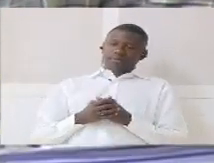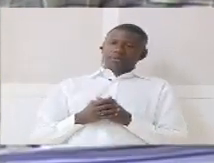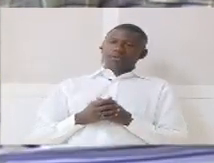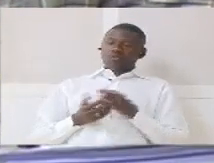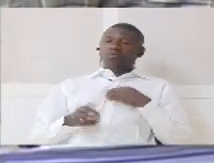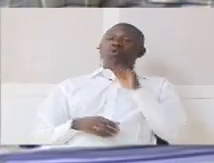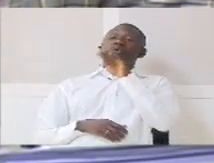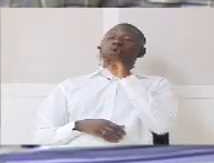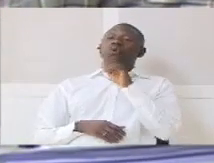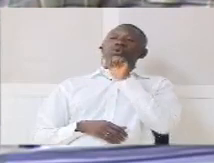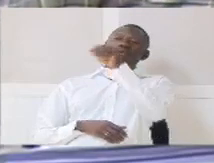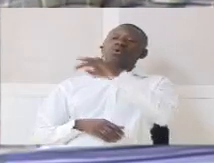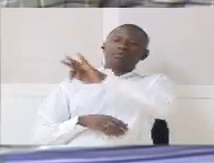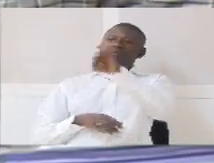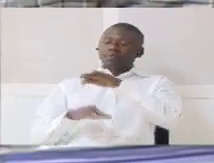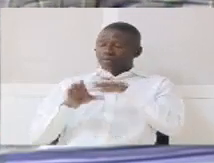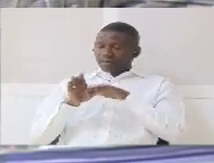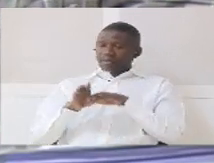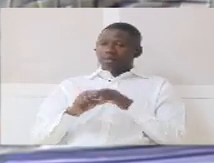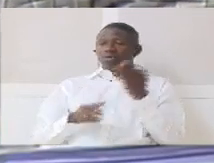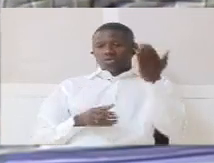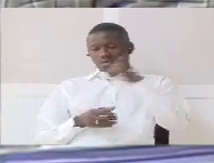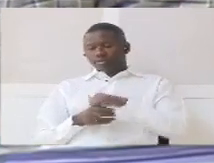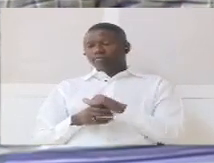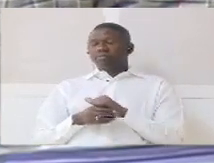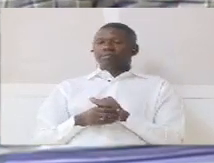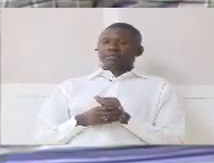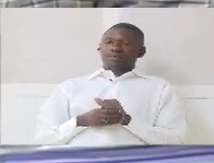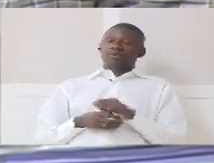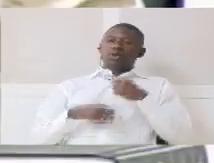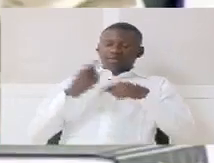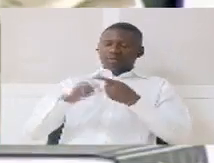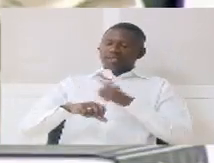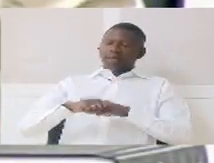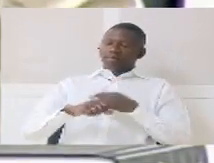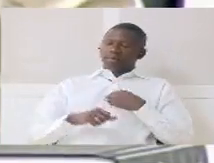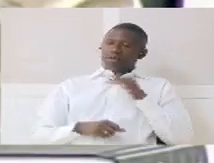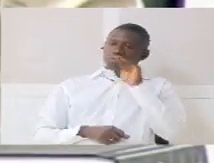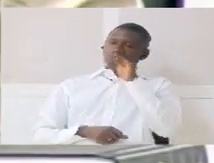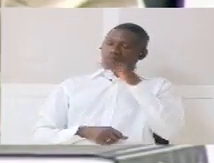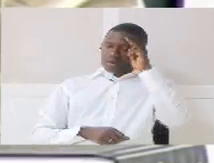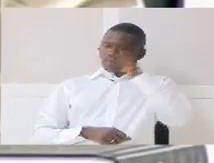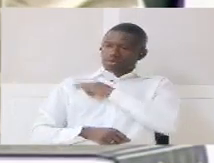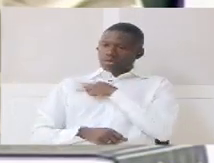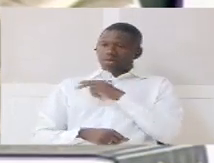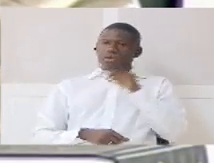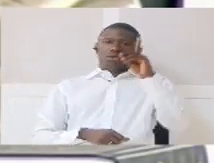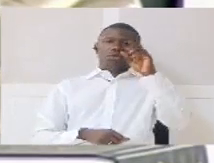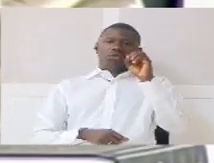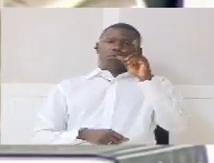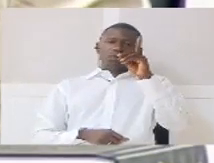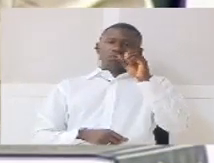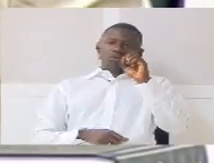here any longer. What you have to do is to call your relatives. What will another brother call? Bail you and take you home. The name Dudu Korta. I called my brother, Dudu